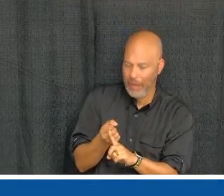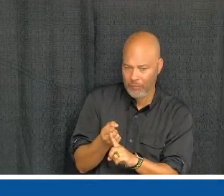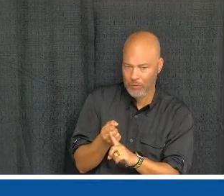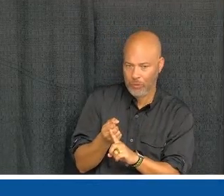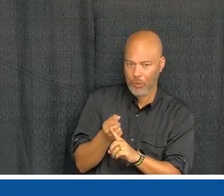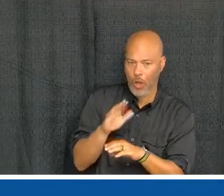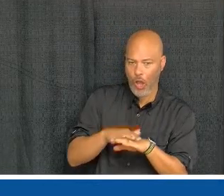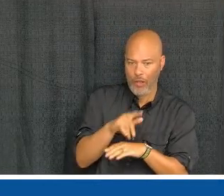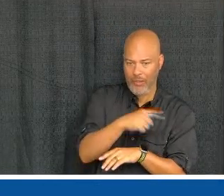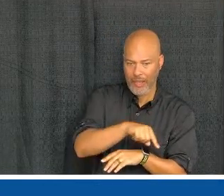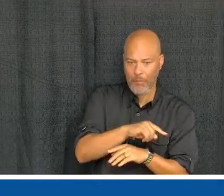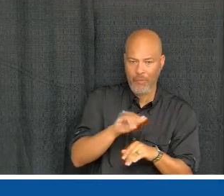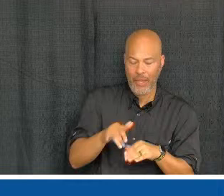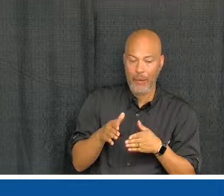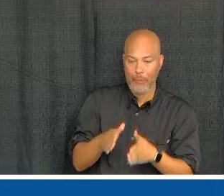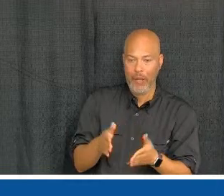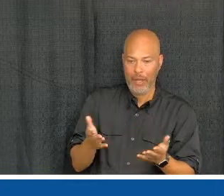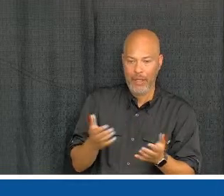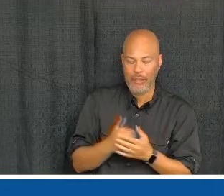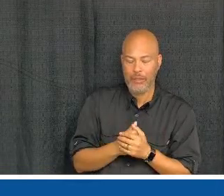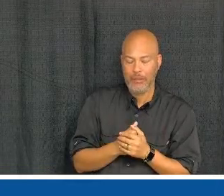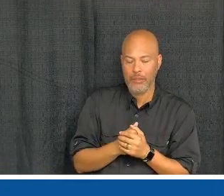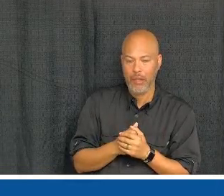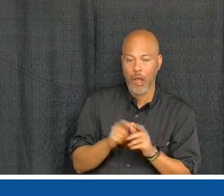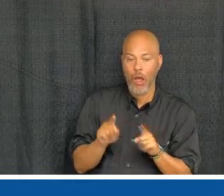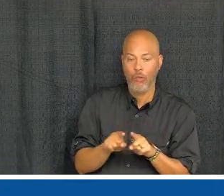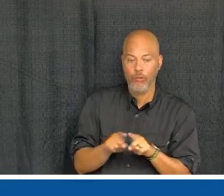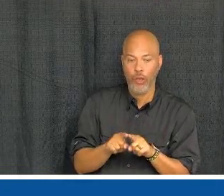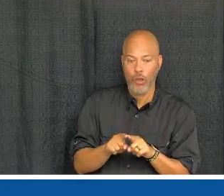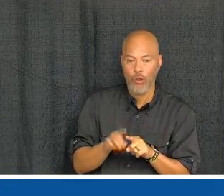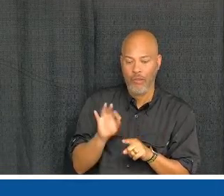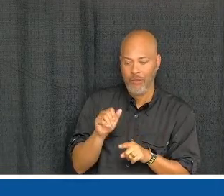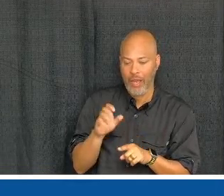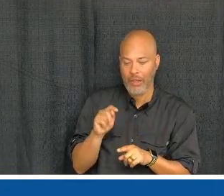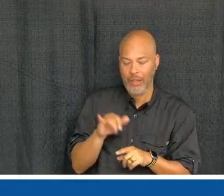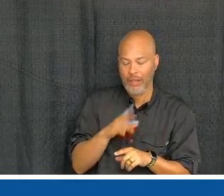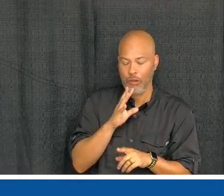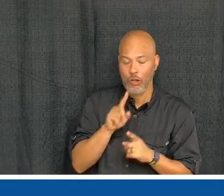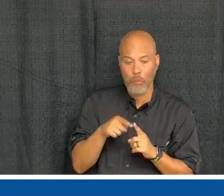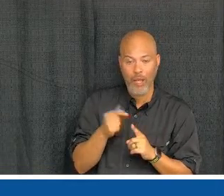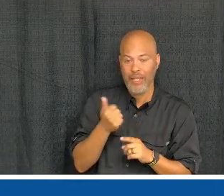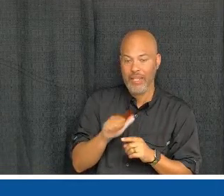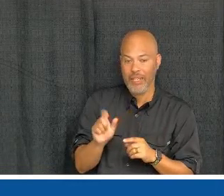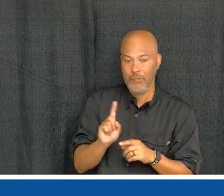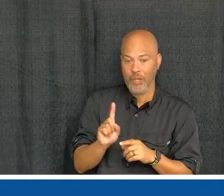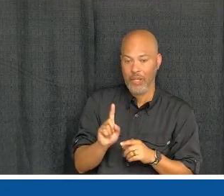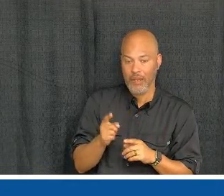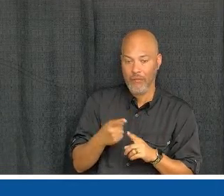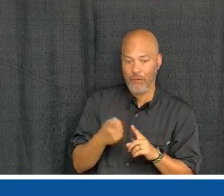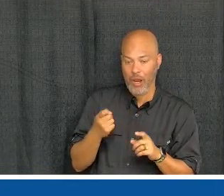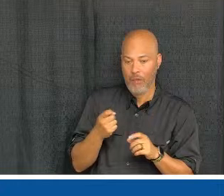intrusive on them in that way. Also, the fact that they talked about anywhere from